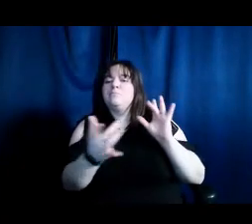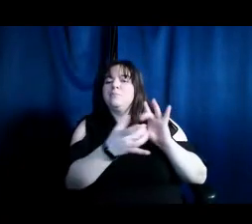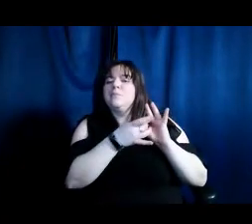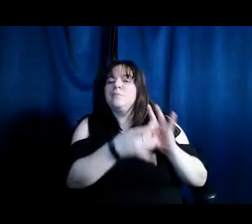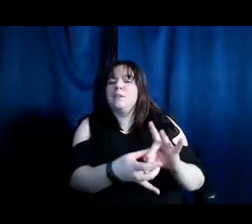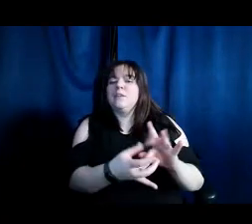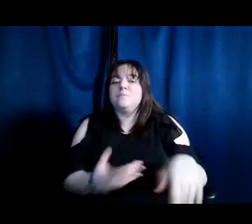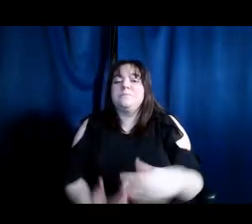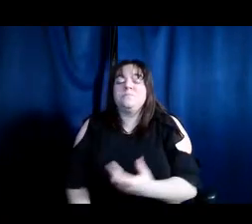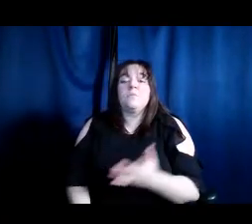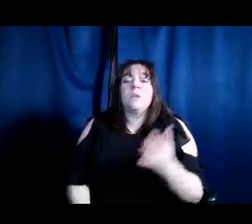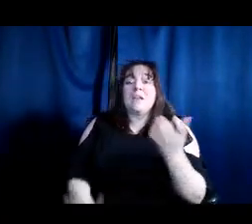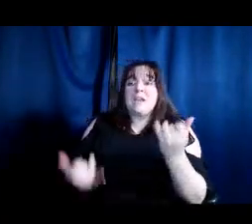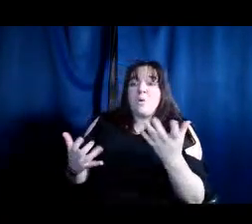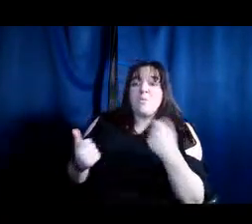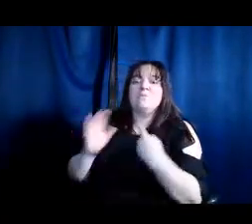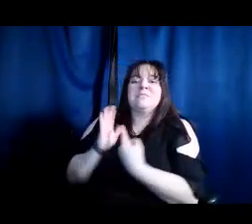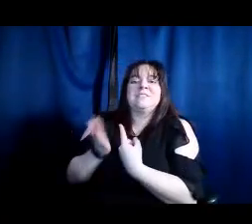color effectively.